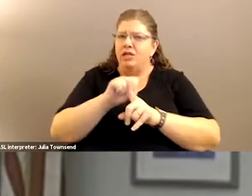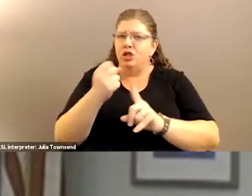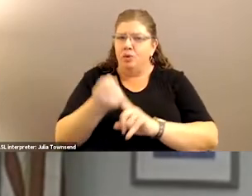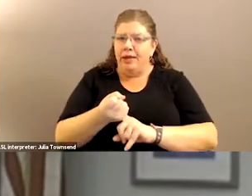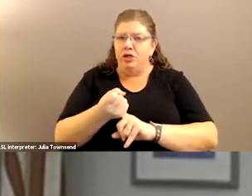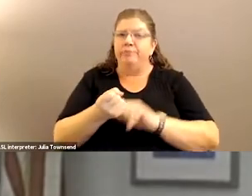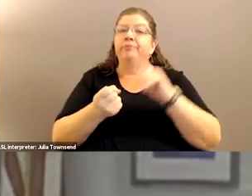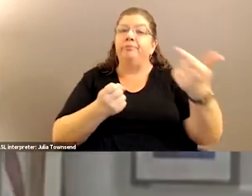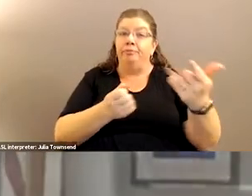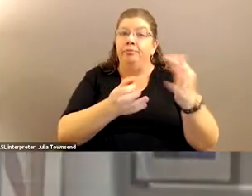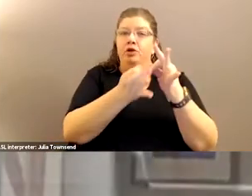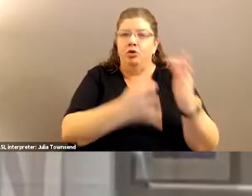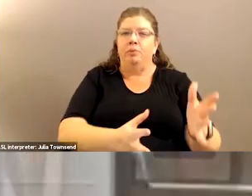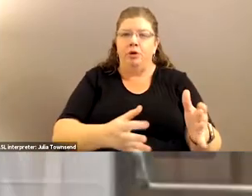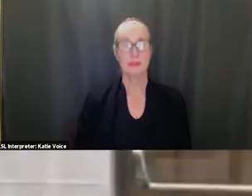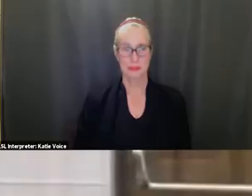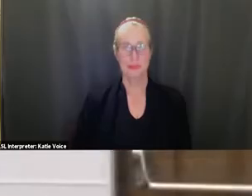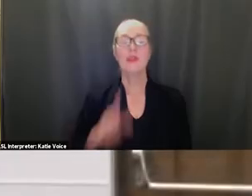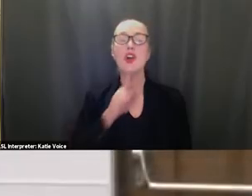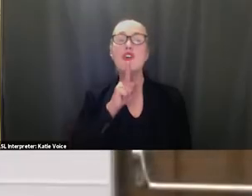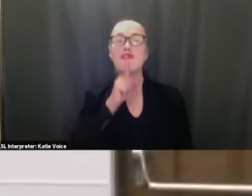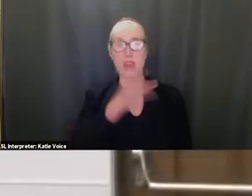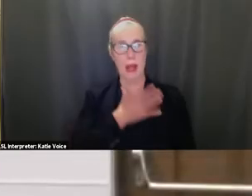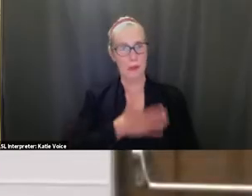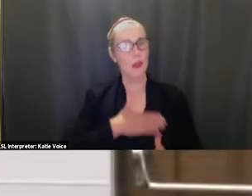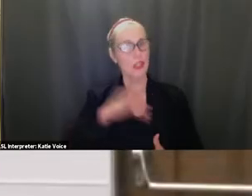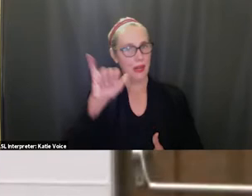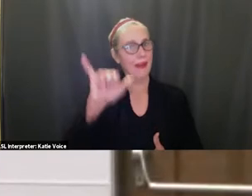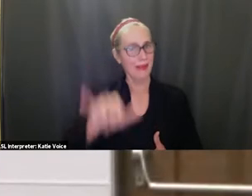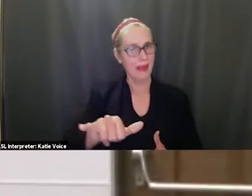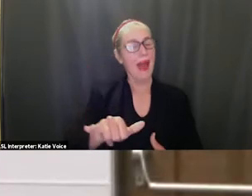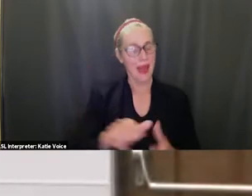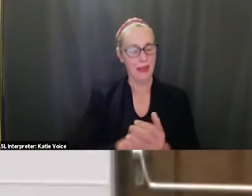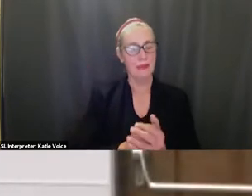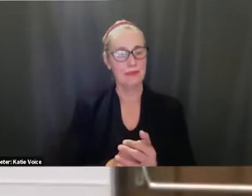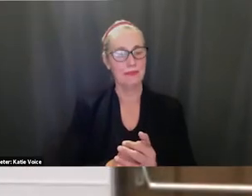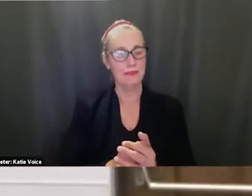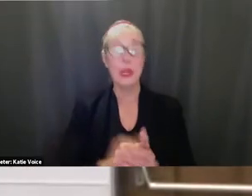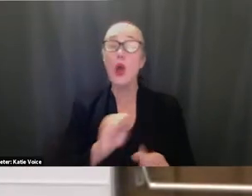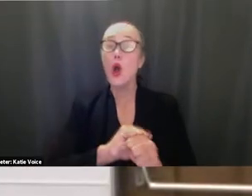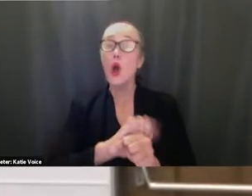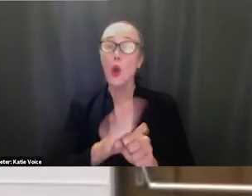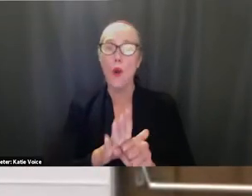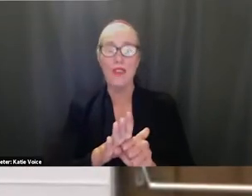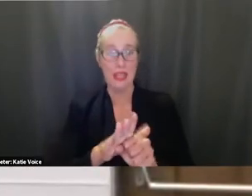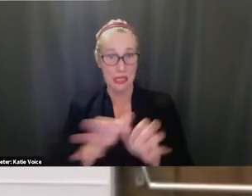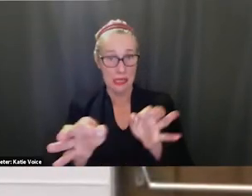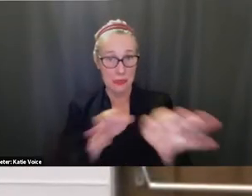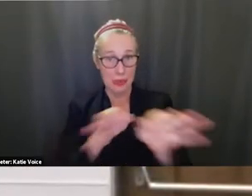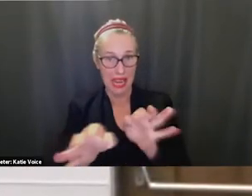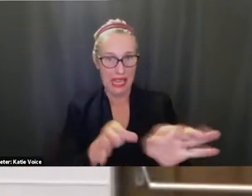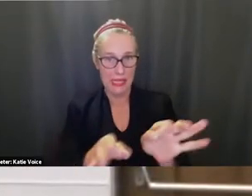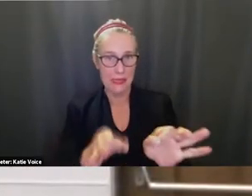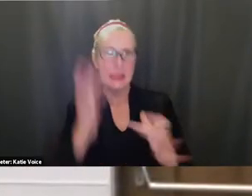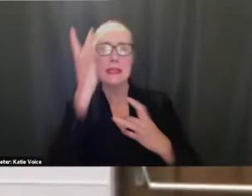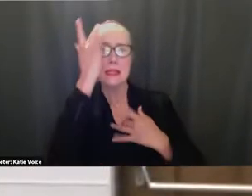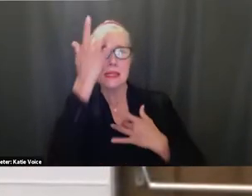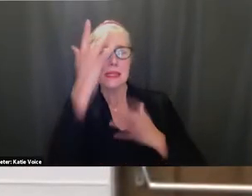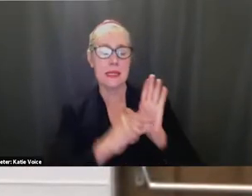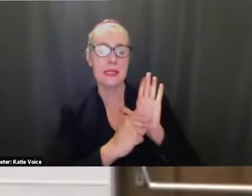those are i really appreciate the opportunity to address that so let's go with symptoms first if